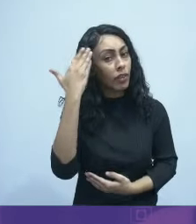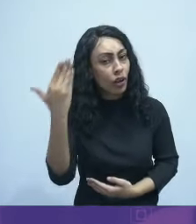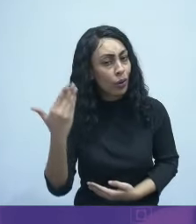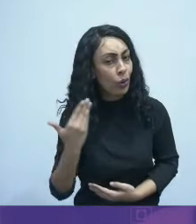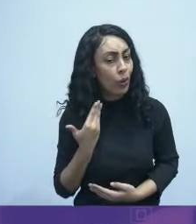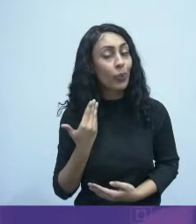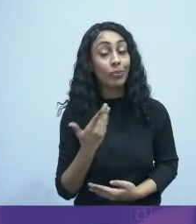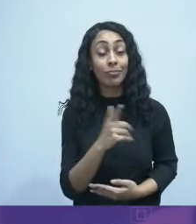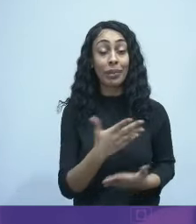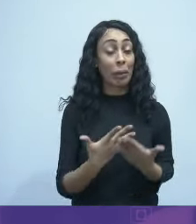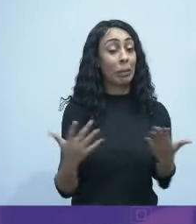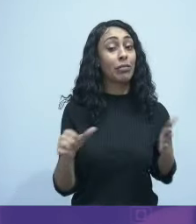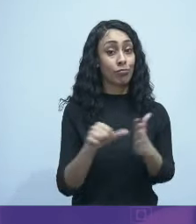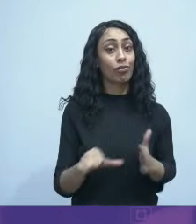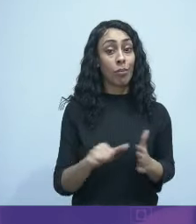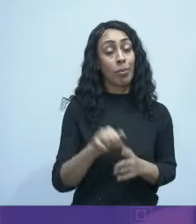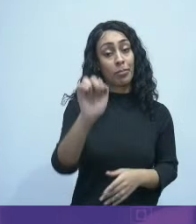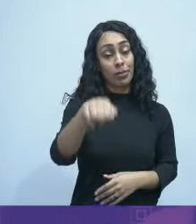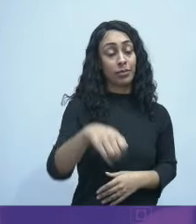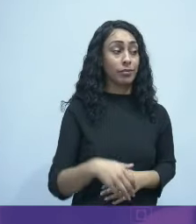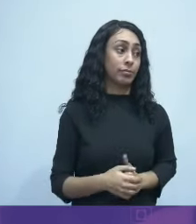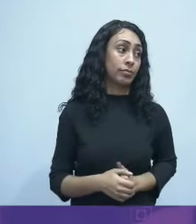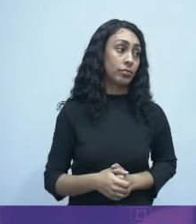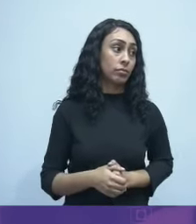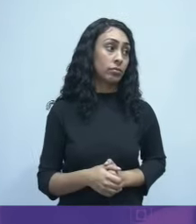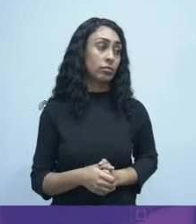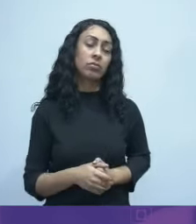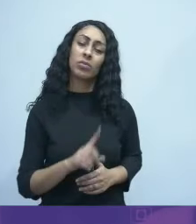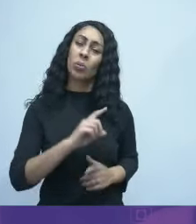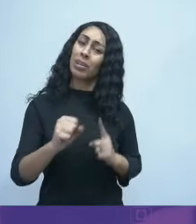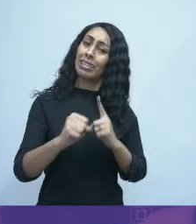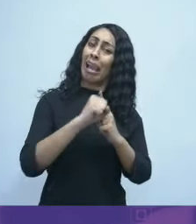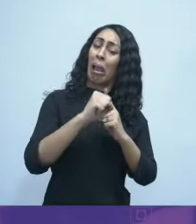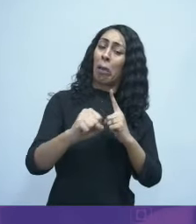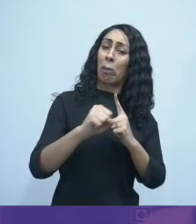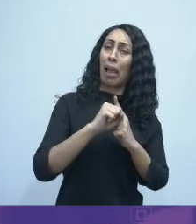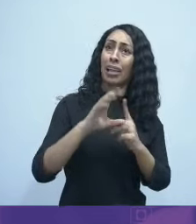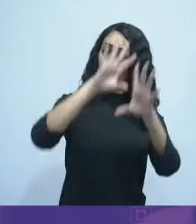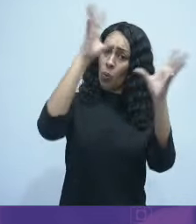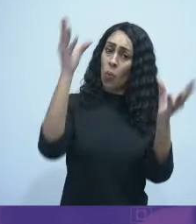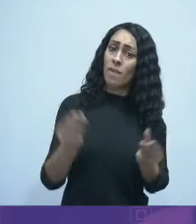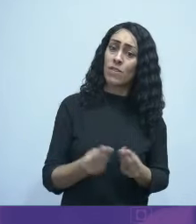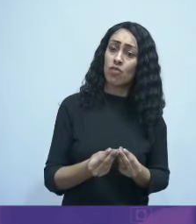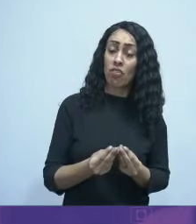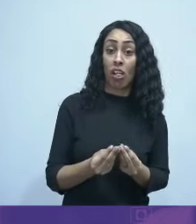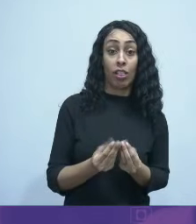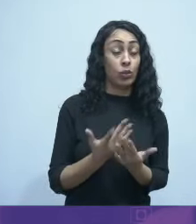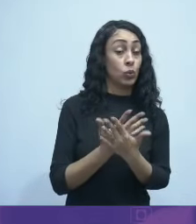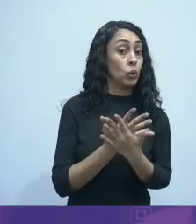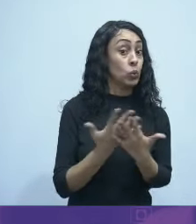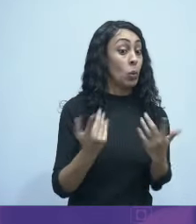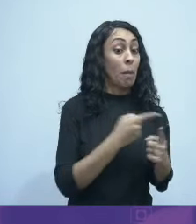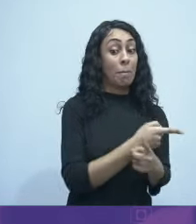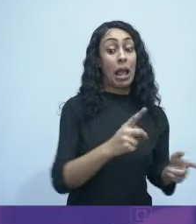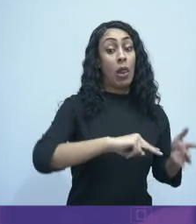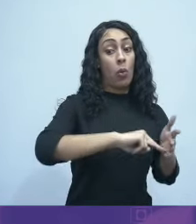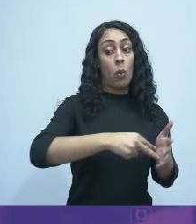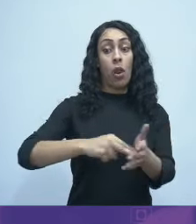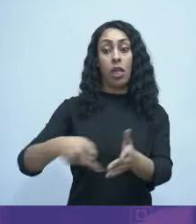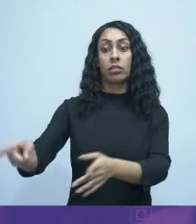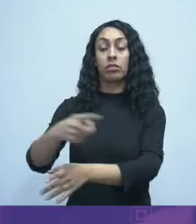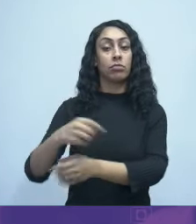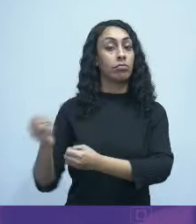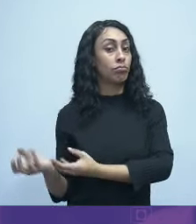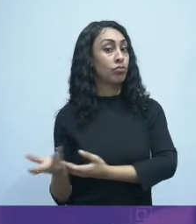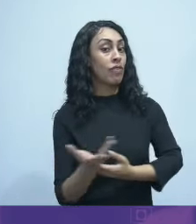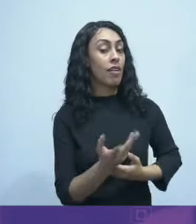issue here, aren't they, Nick? Are they having what impact are they having overall? Well, too many organisations are not